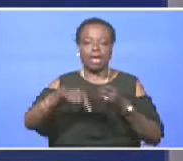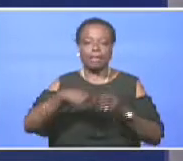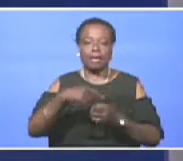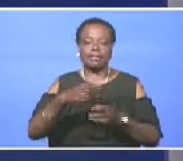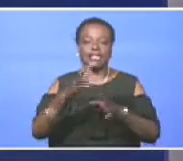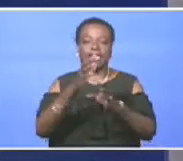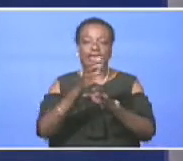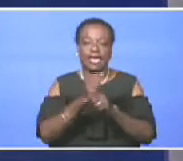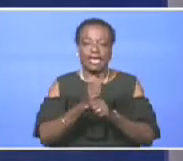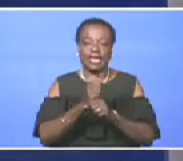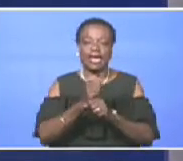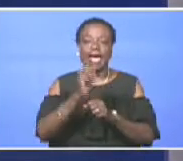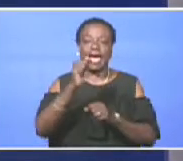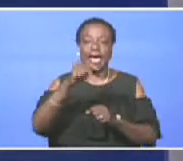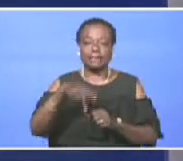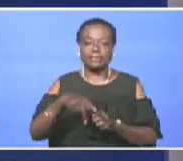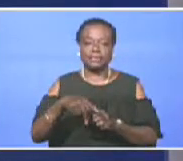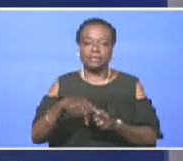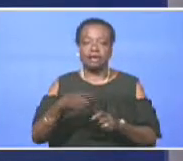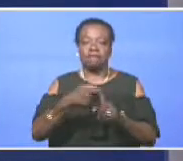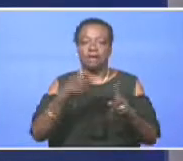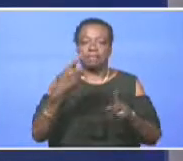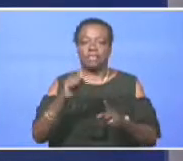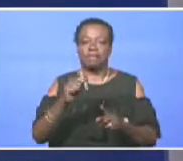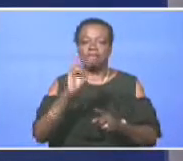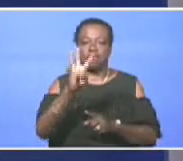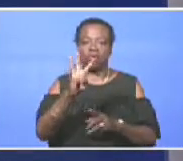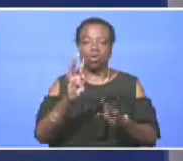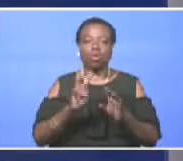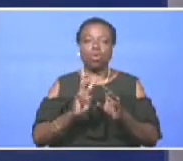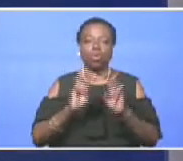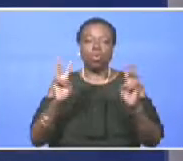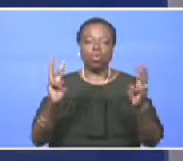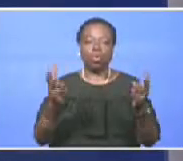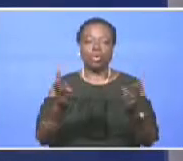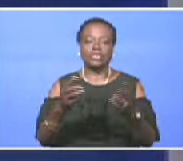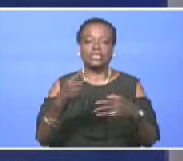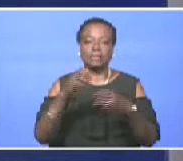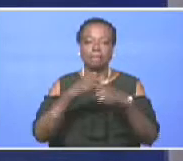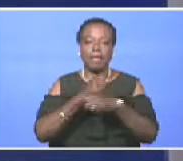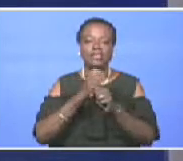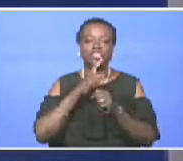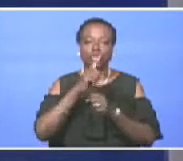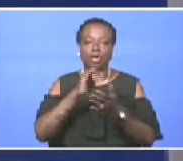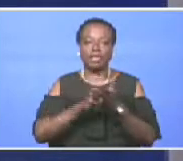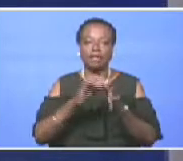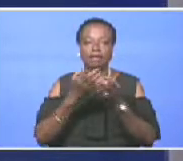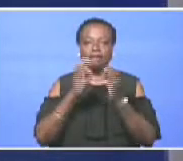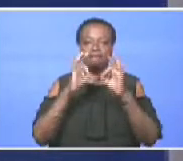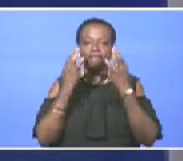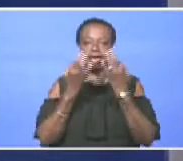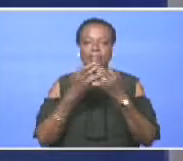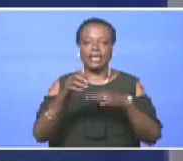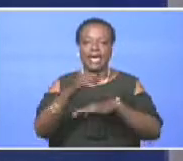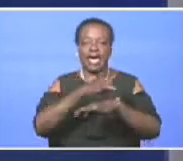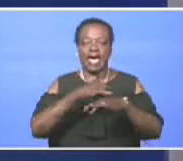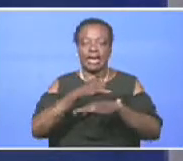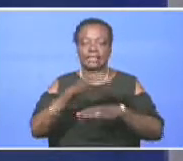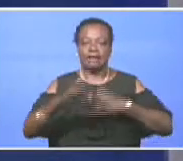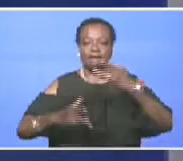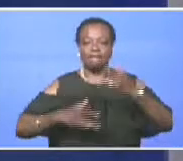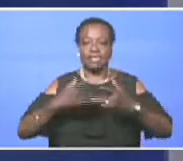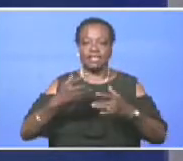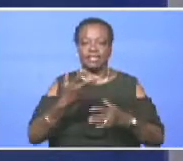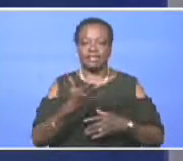their Frederick Street headquarters to ensure that family island residents feel their presence. Already, URCA visited Luthra, and